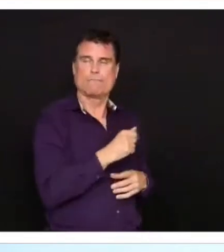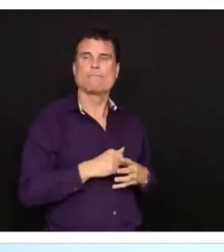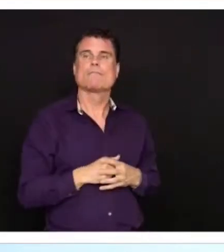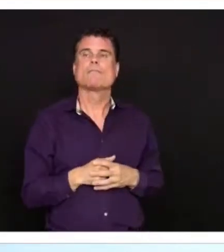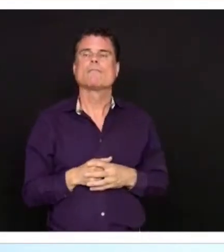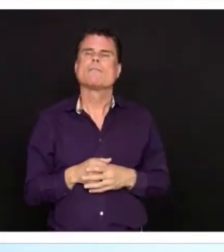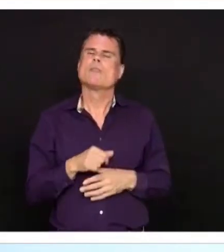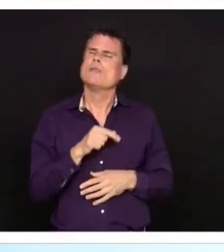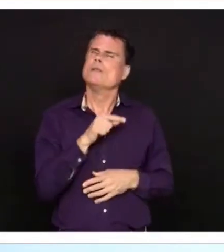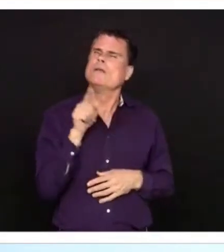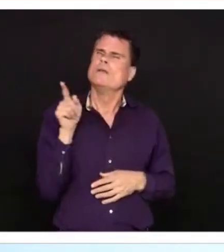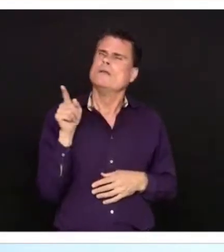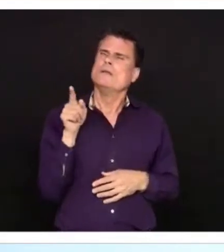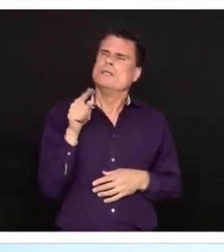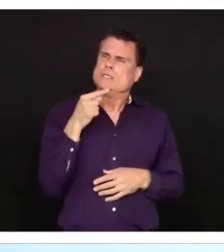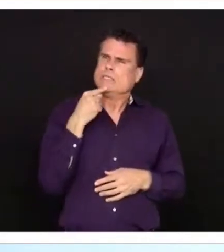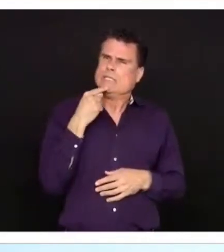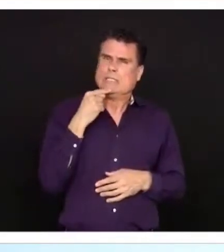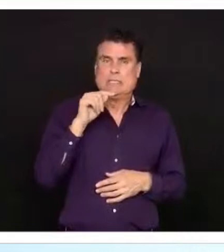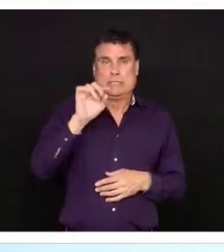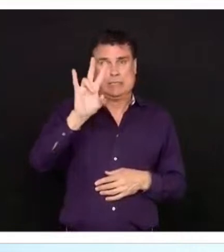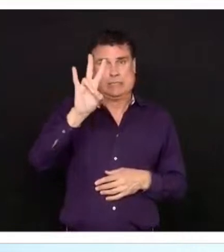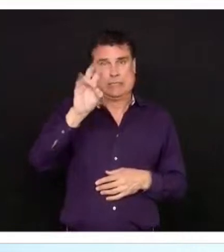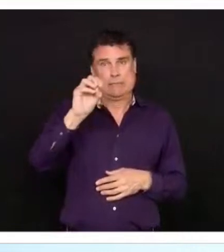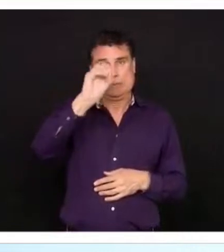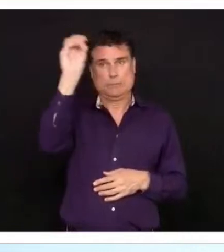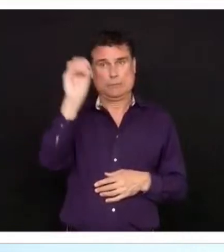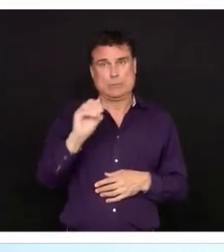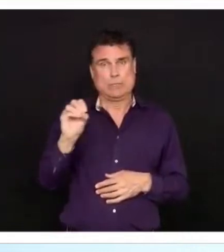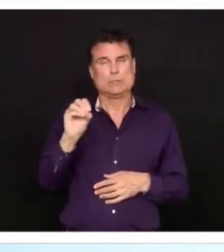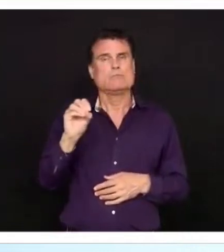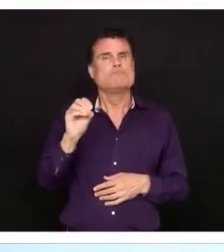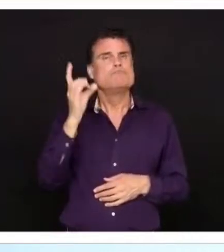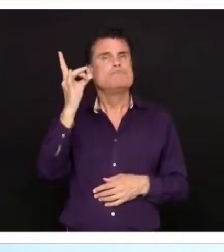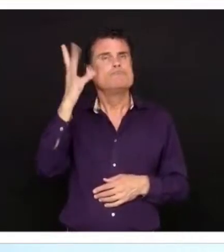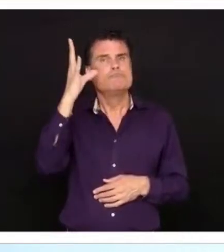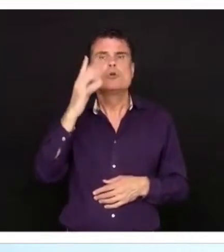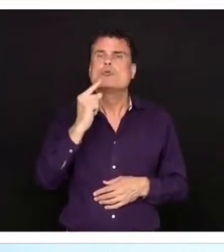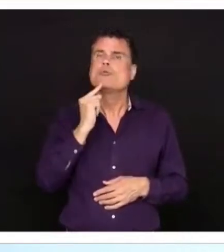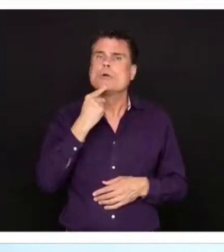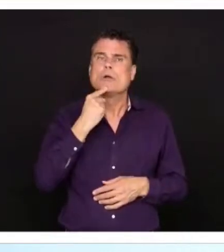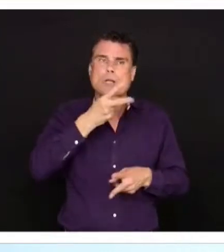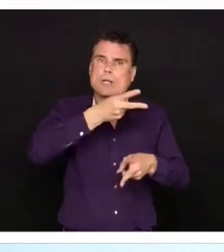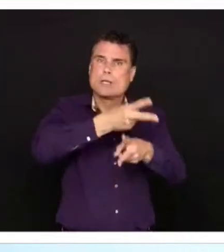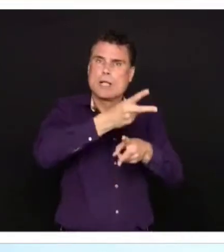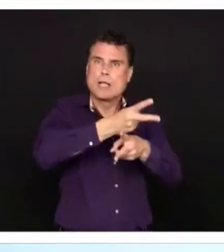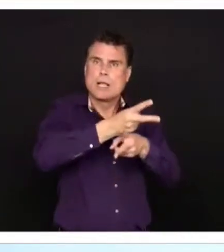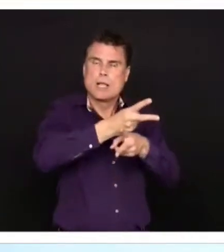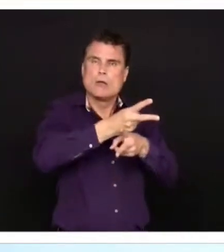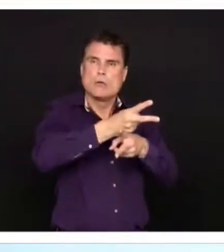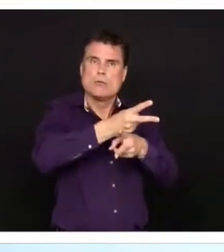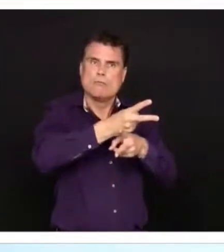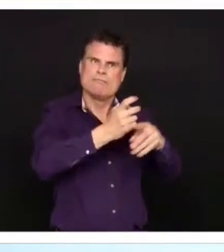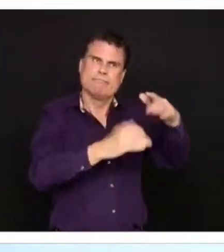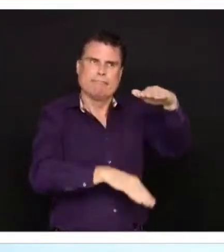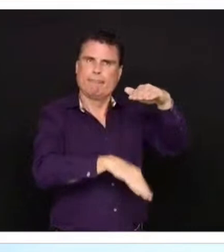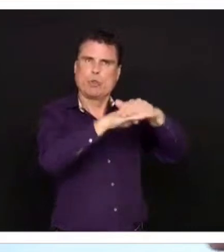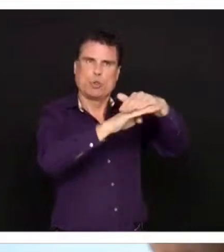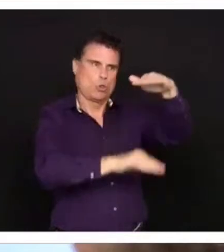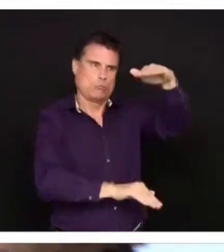mean there's currently 666 critical care beds staffed and in operation, or what's the explanation to that?